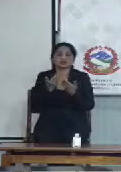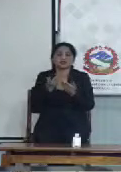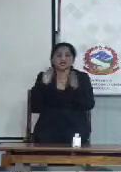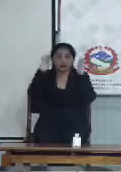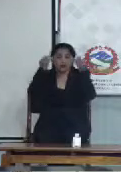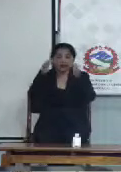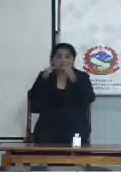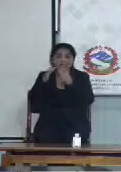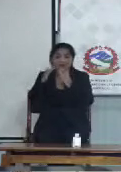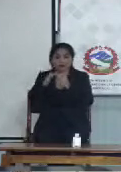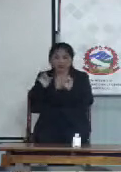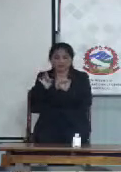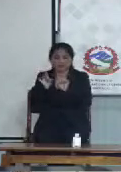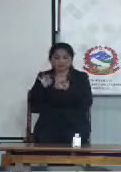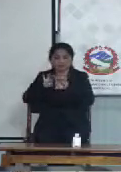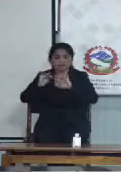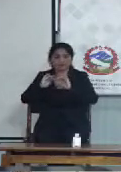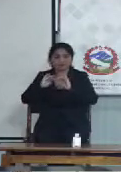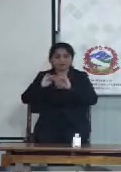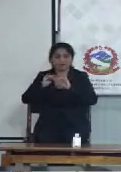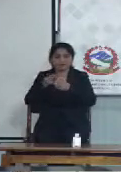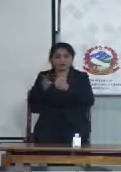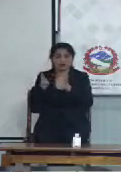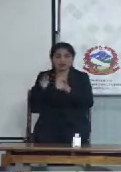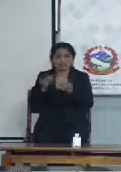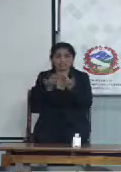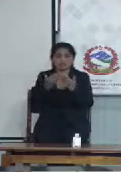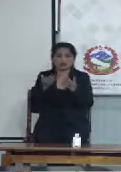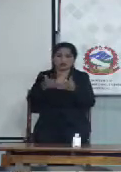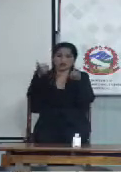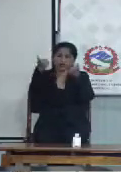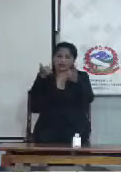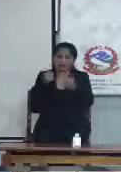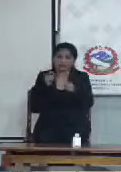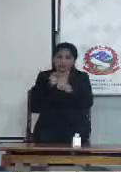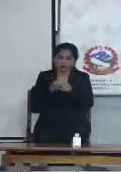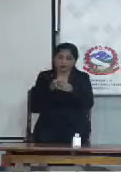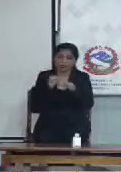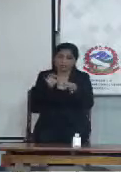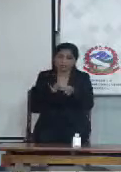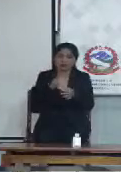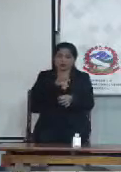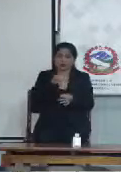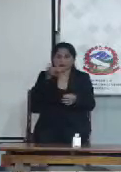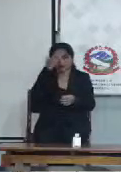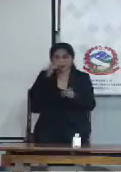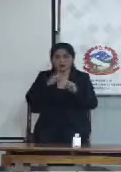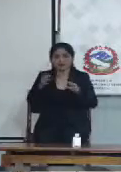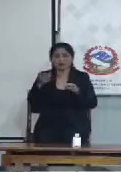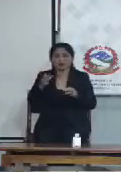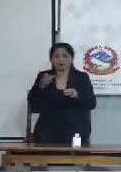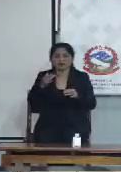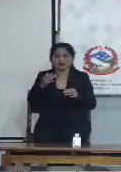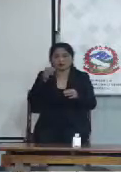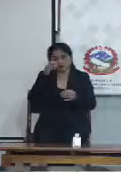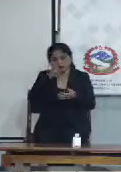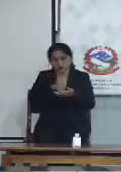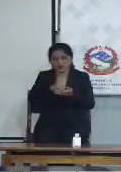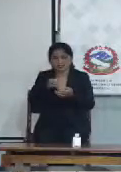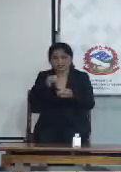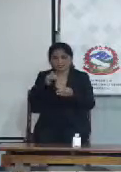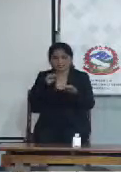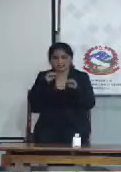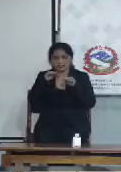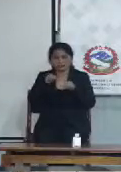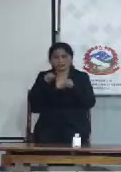schools clusters where are not pandemics or the infected, we are discussing on that area. We don't want to close the school for the longer time.